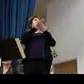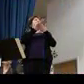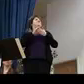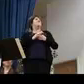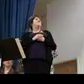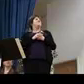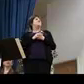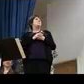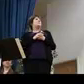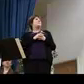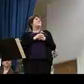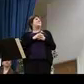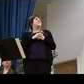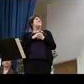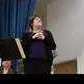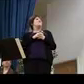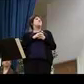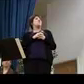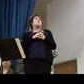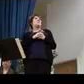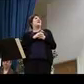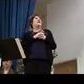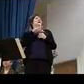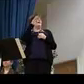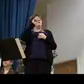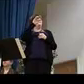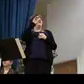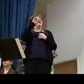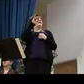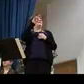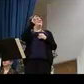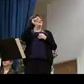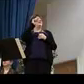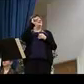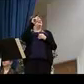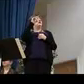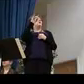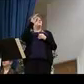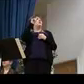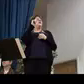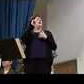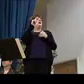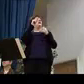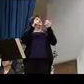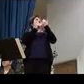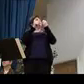Dental Hygiene, Honors. McKinney and Gilbert, Associate of Applied Science, Dental Hygiene, Honors.